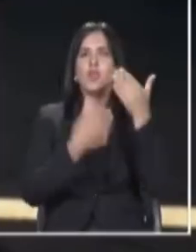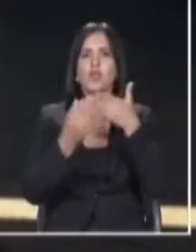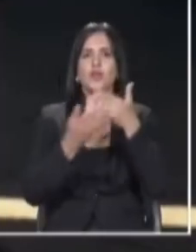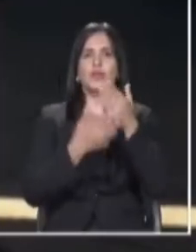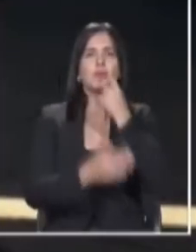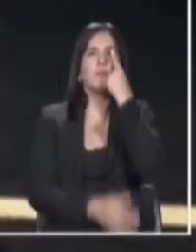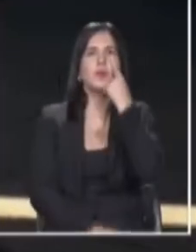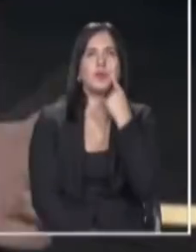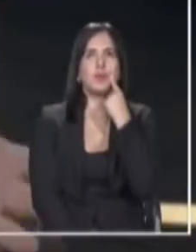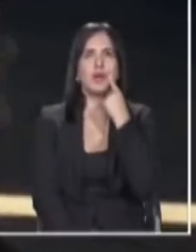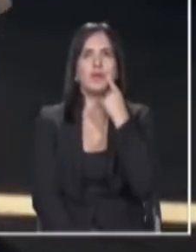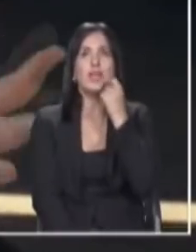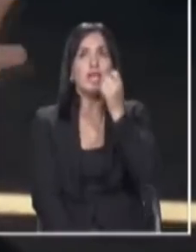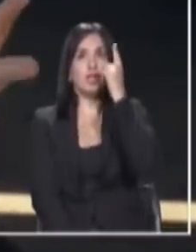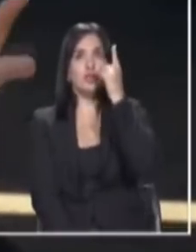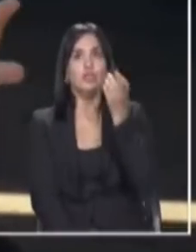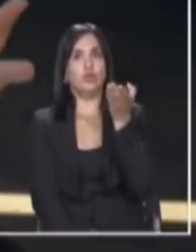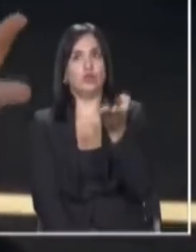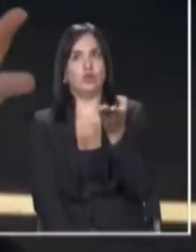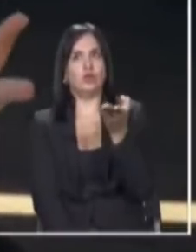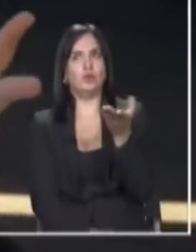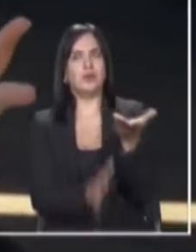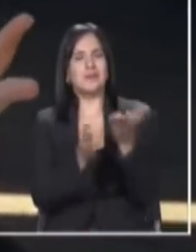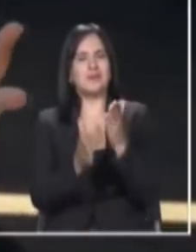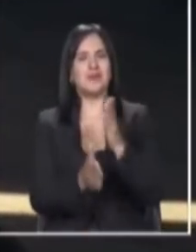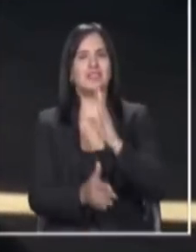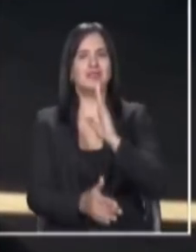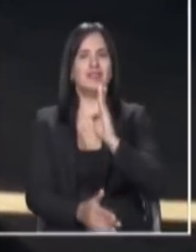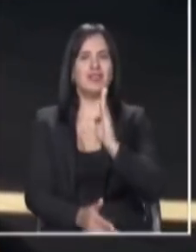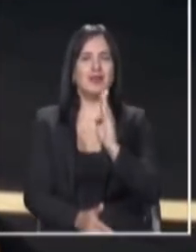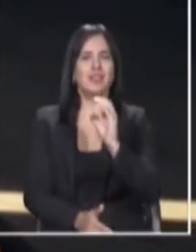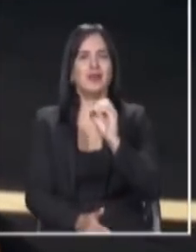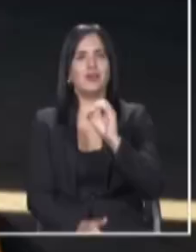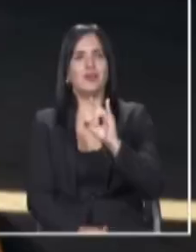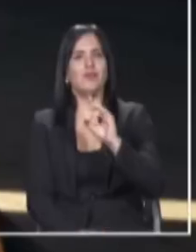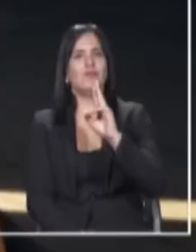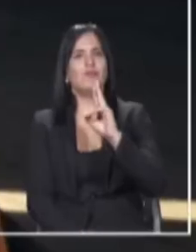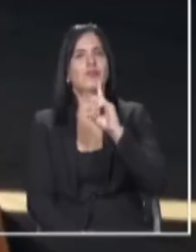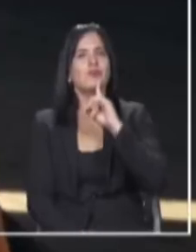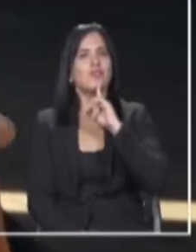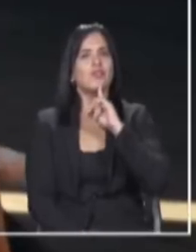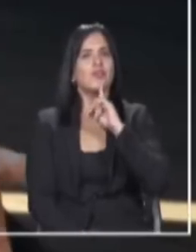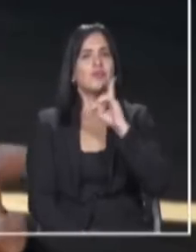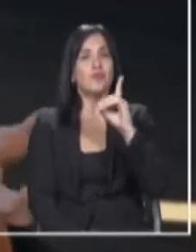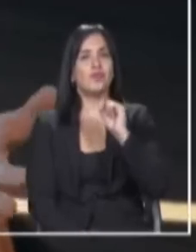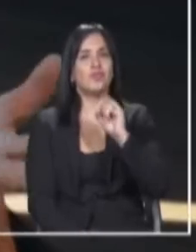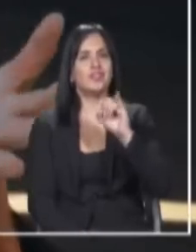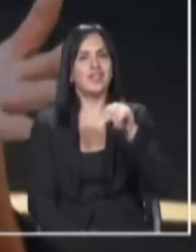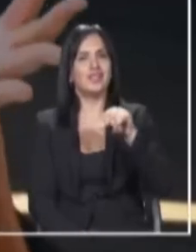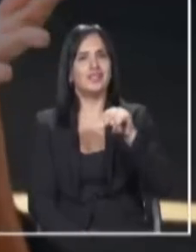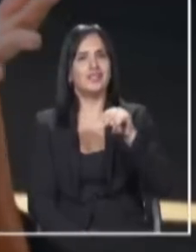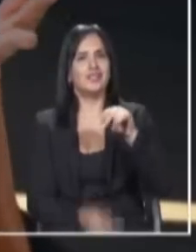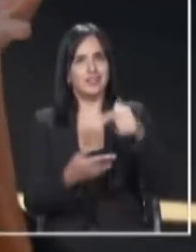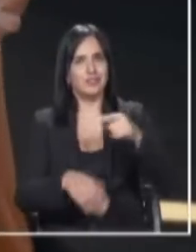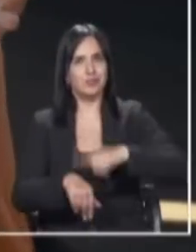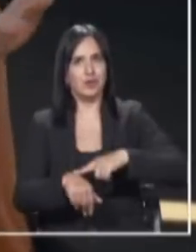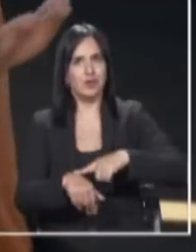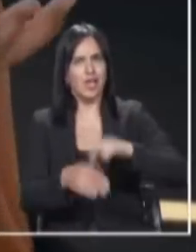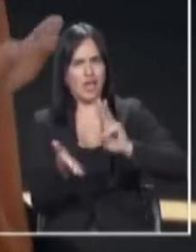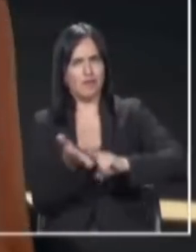I understand that you are a kind of Anthony Bourdain of your time am I right